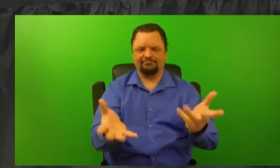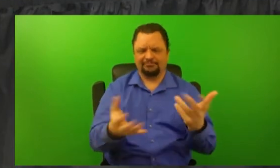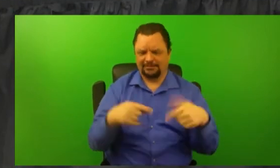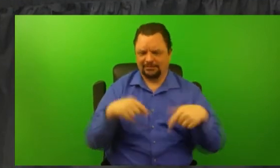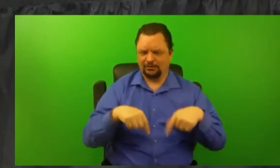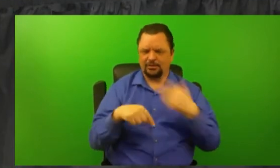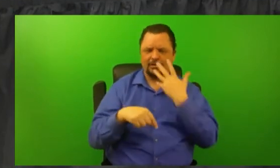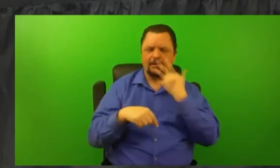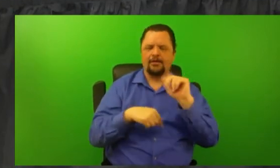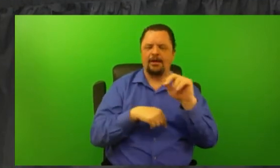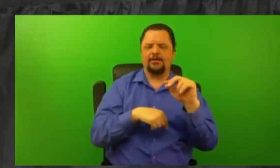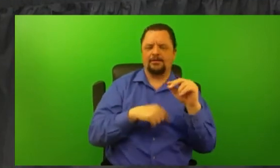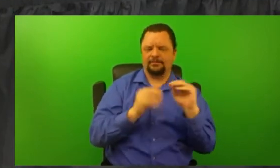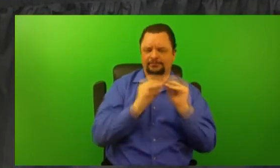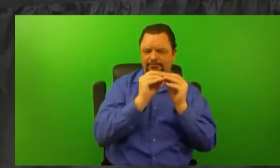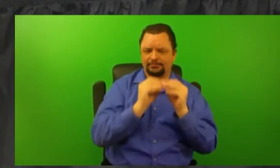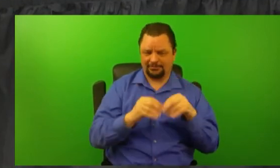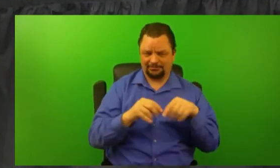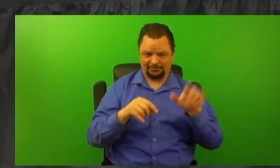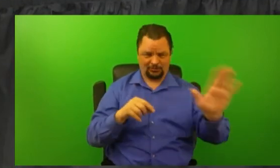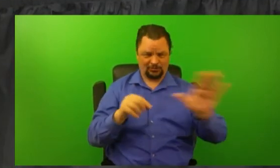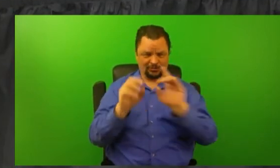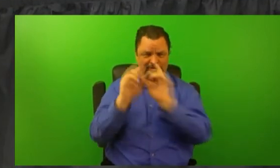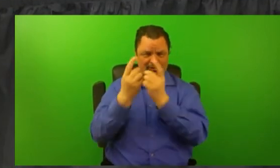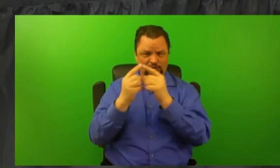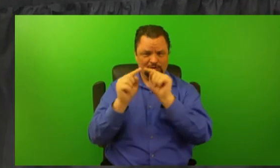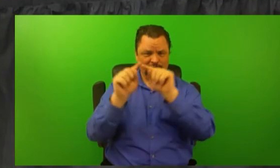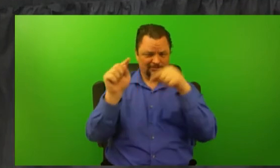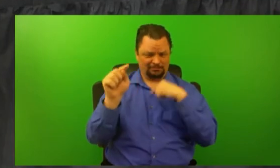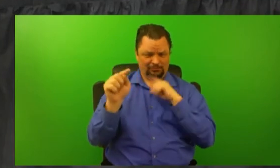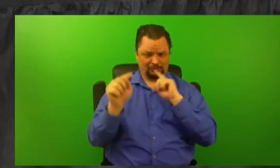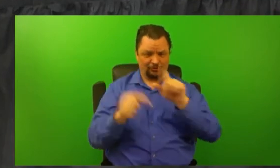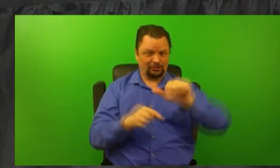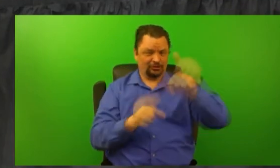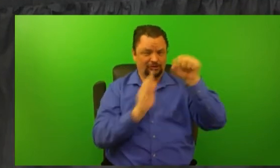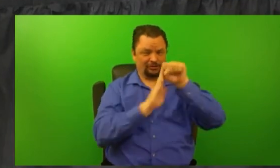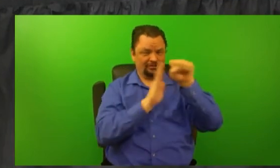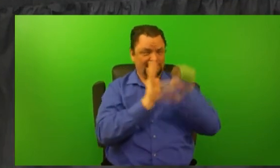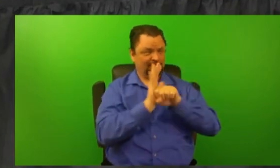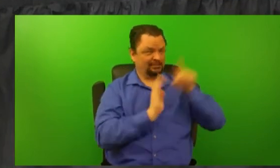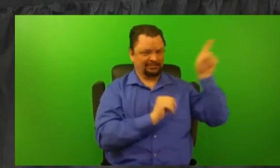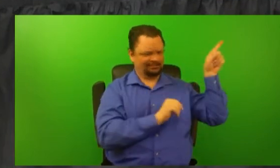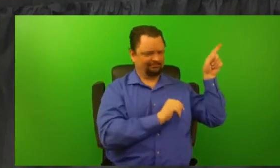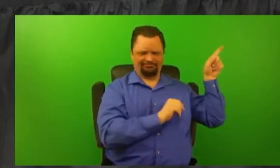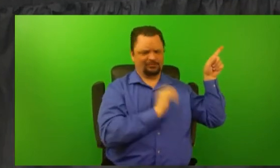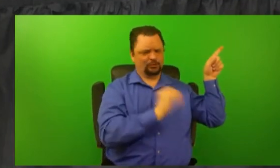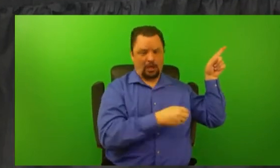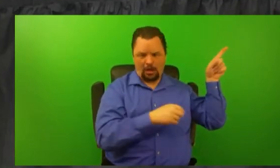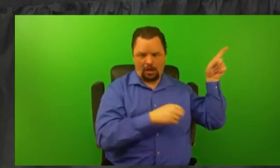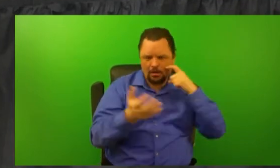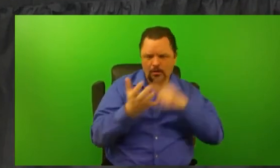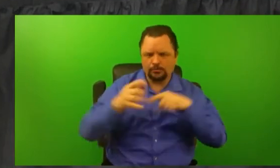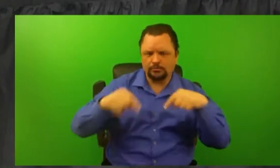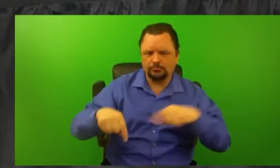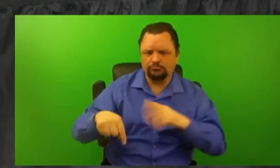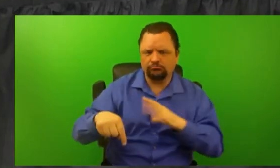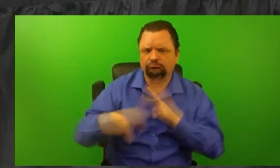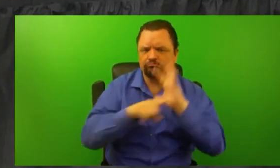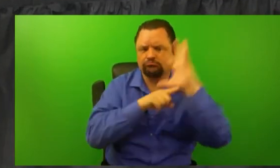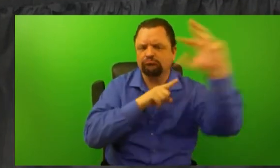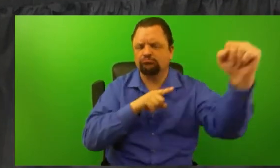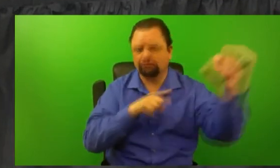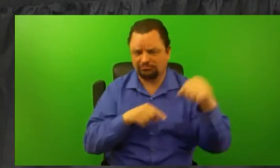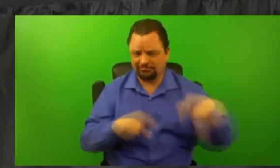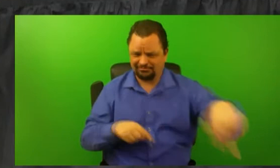that. You're the subject matter experts. You know what the sense of the board is that we want it to